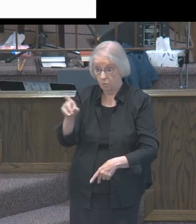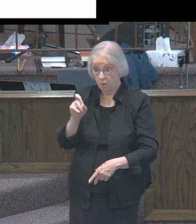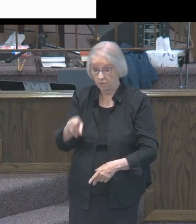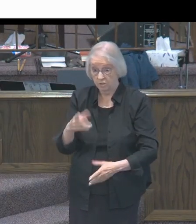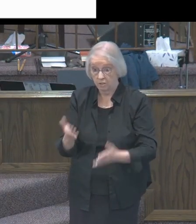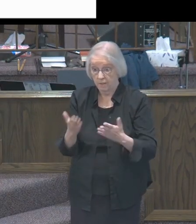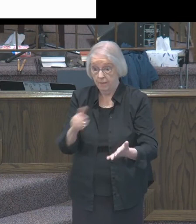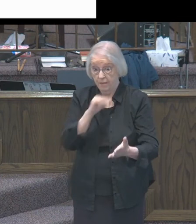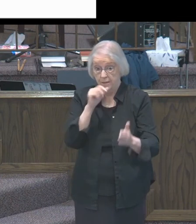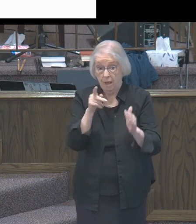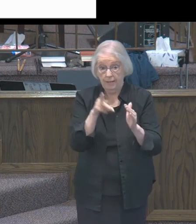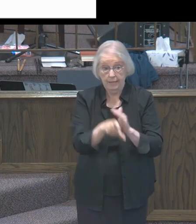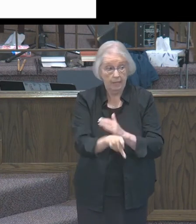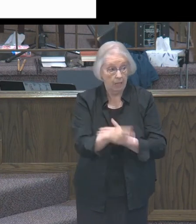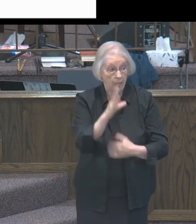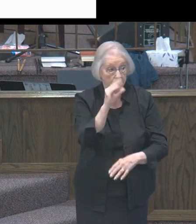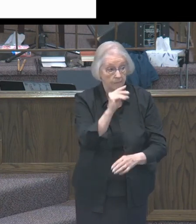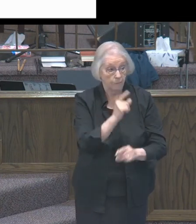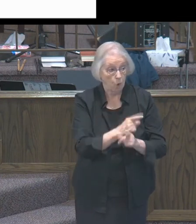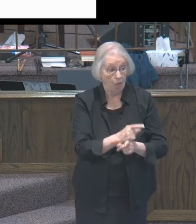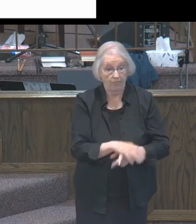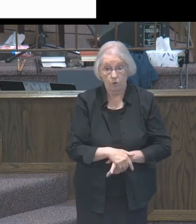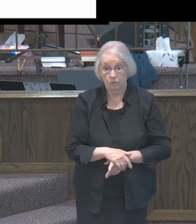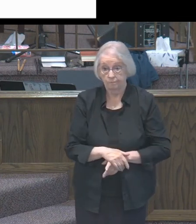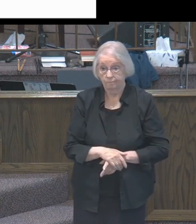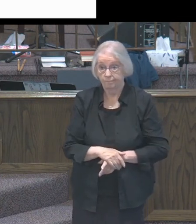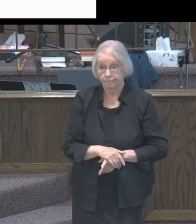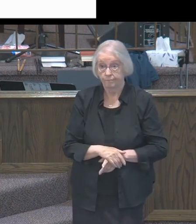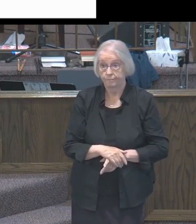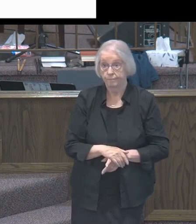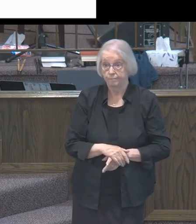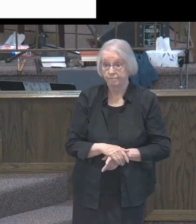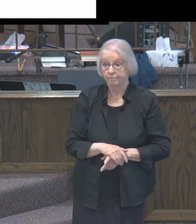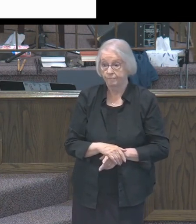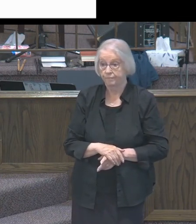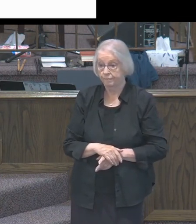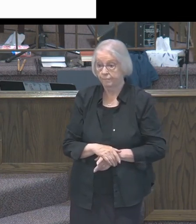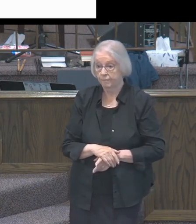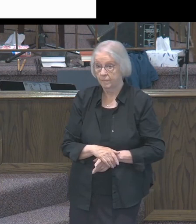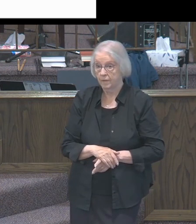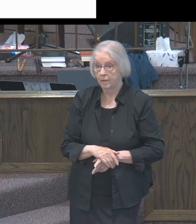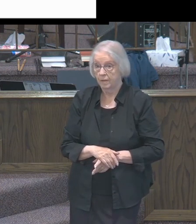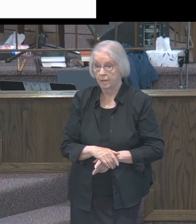The last example, the thing that Jesus says to us is,